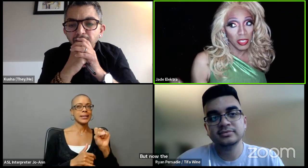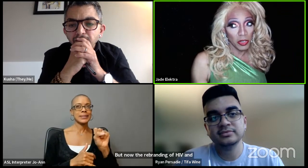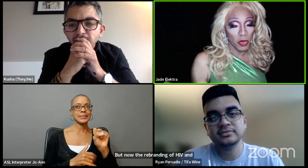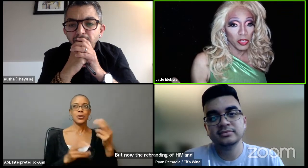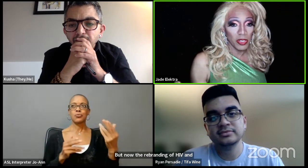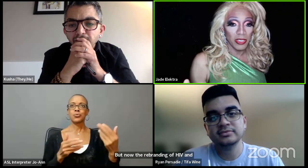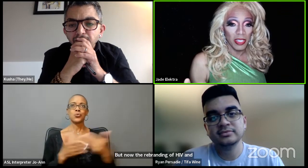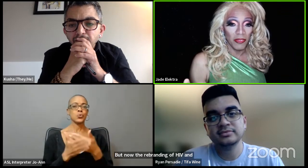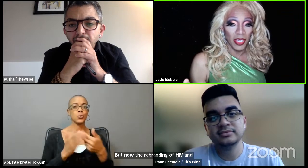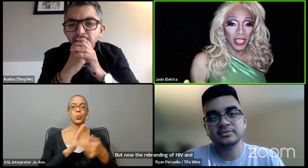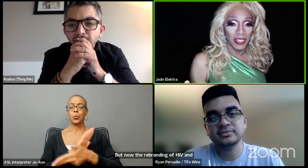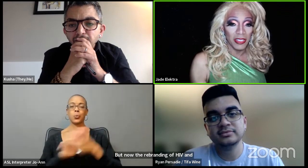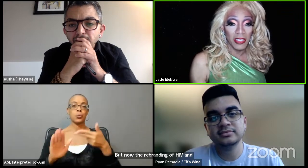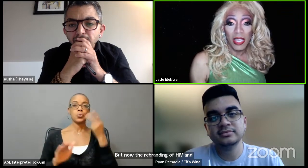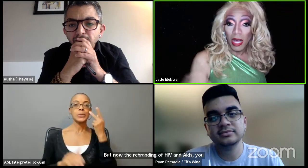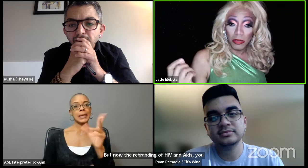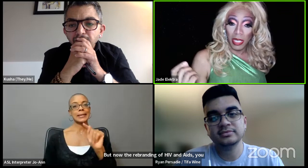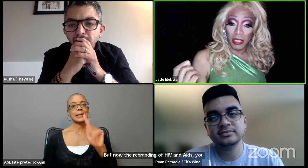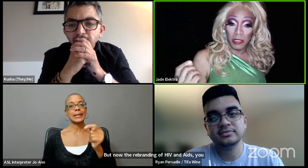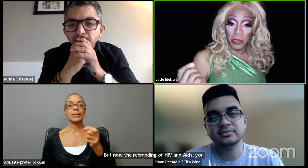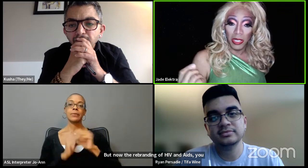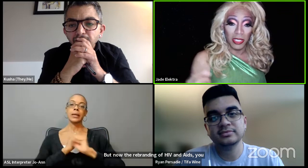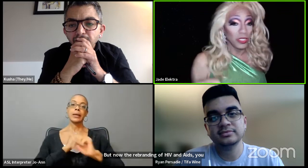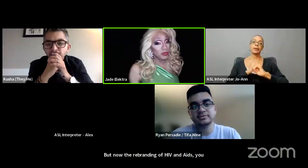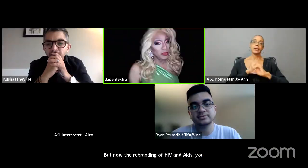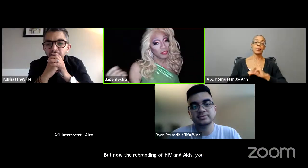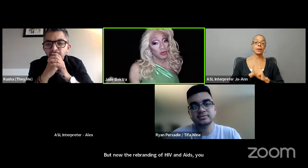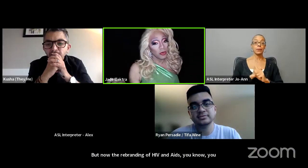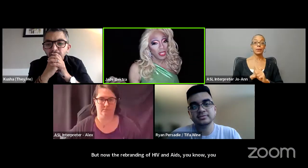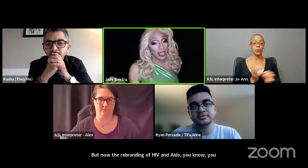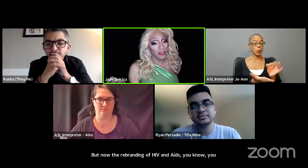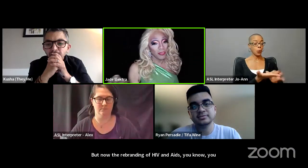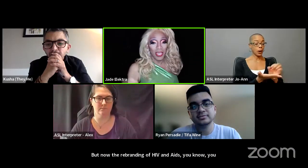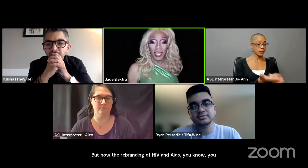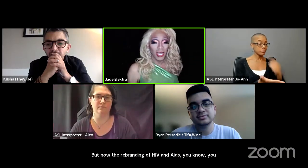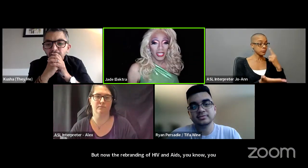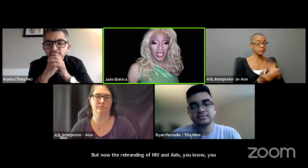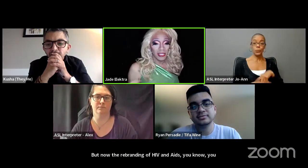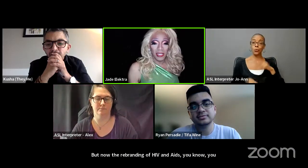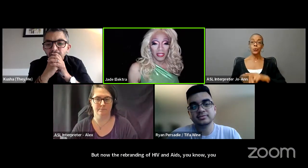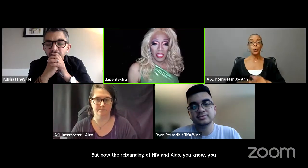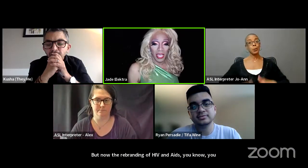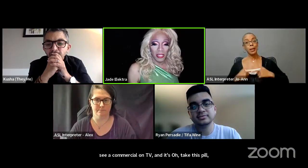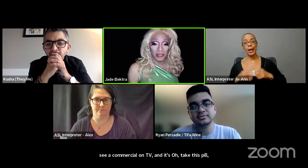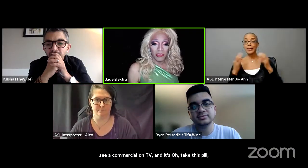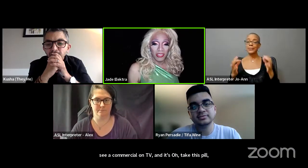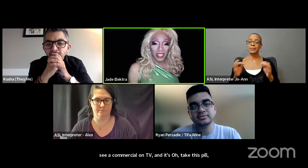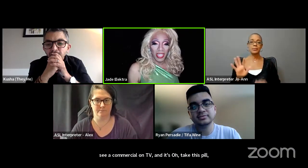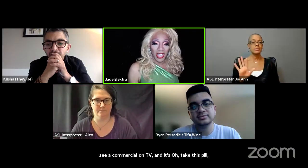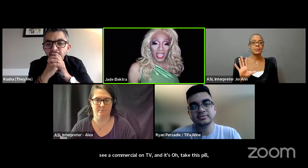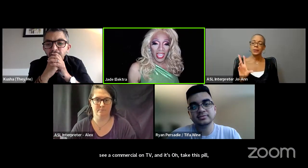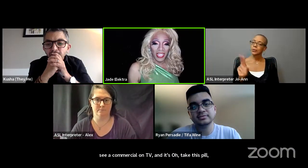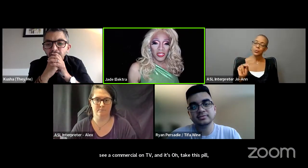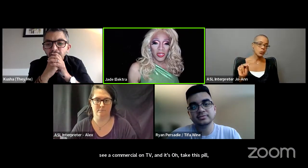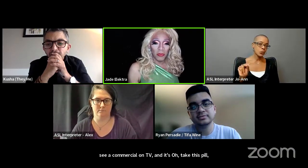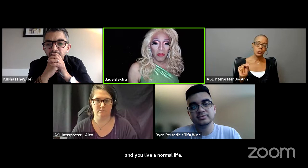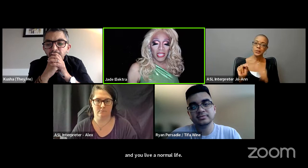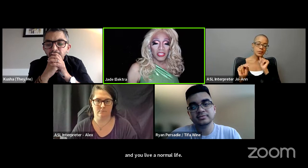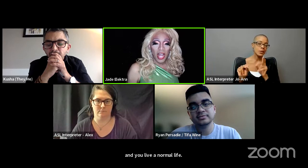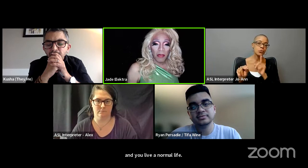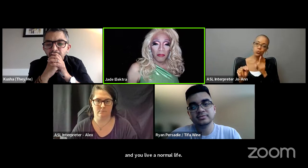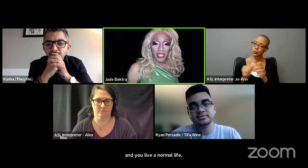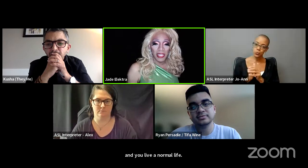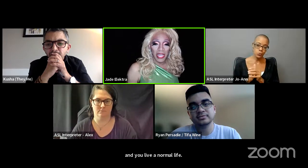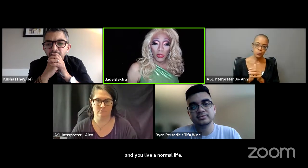you see a commercial on TV and it's, oh, take this pill and you live a normal life. That's not the case. And so